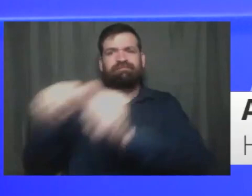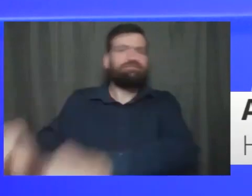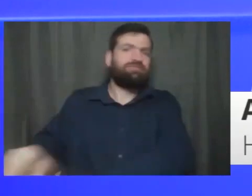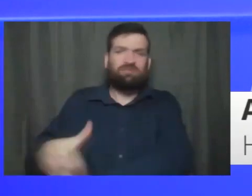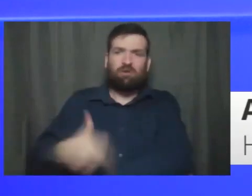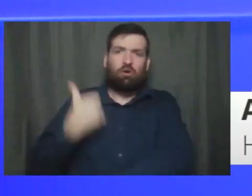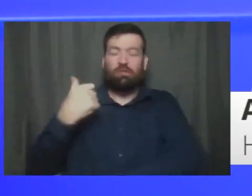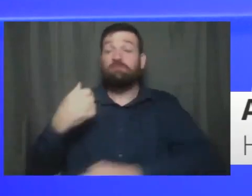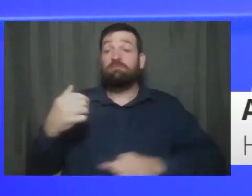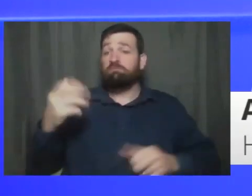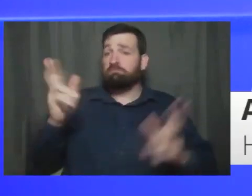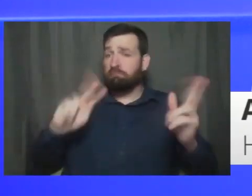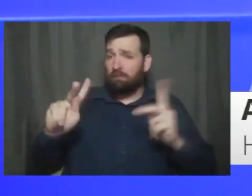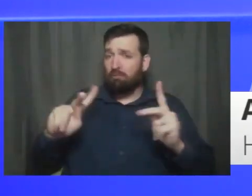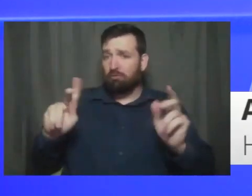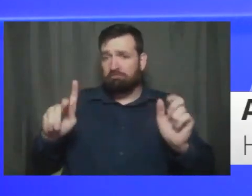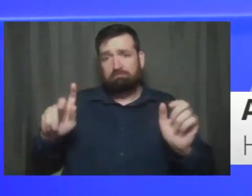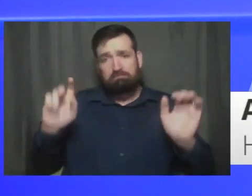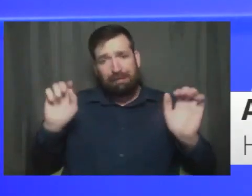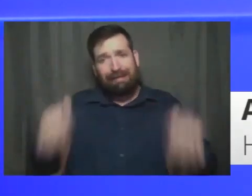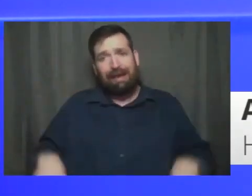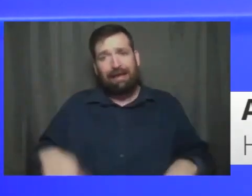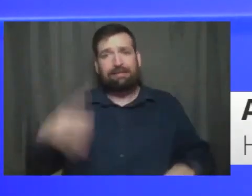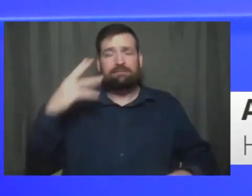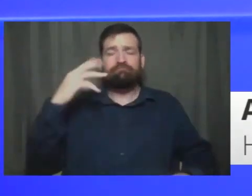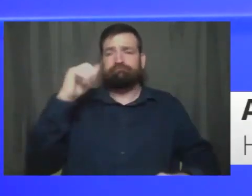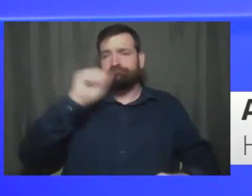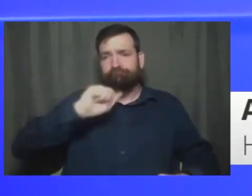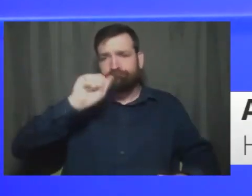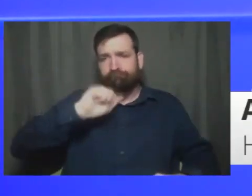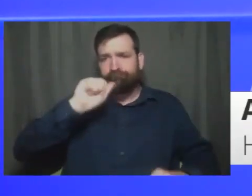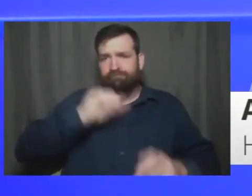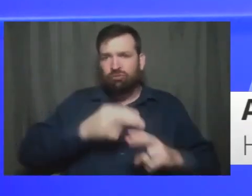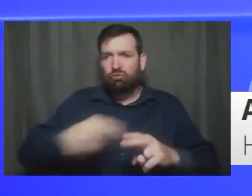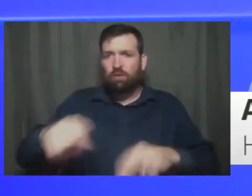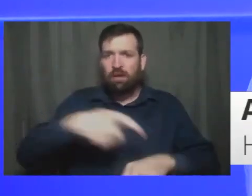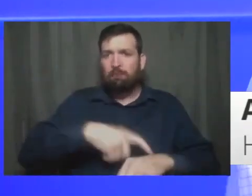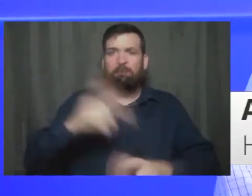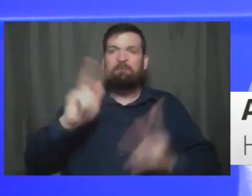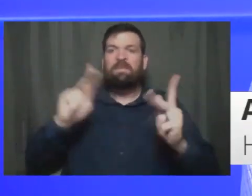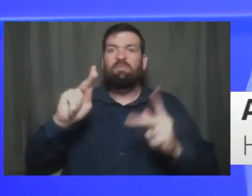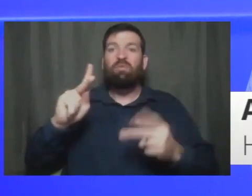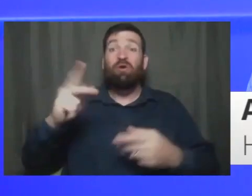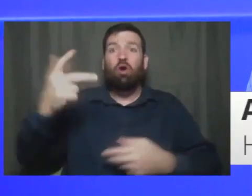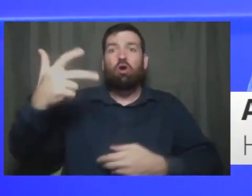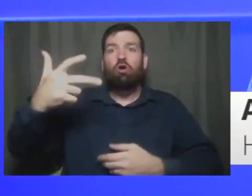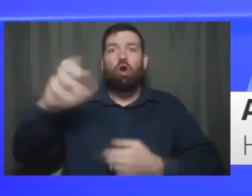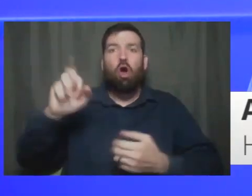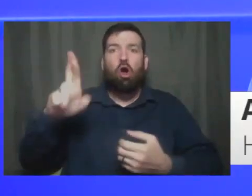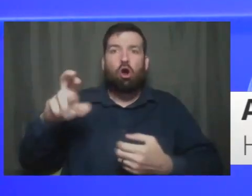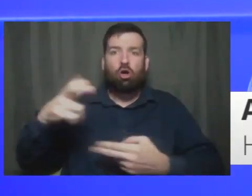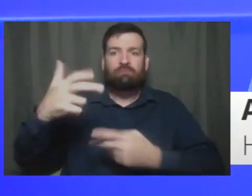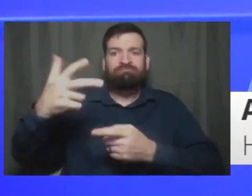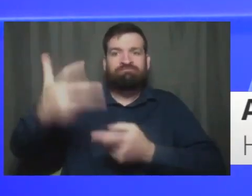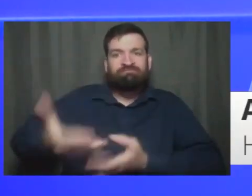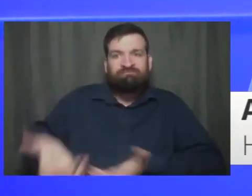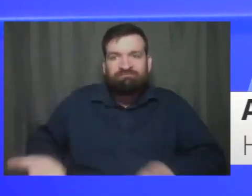short-term acute crises. You hear stories about people lifting up cars to rescue people with these rushes of